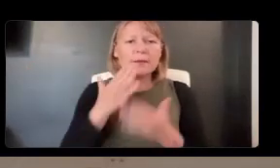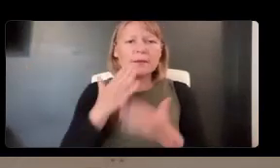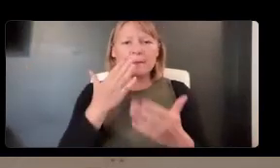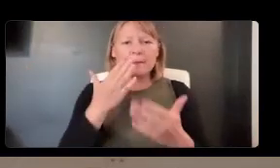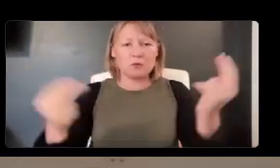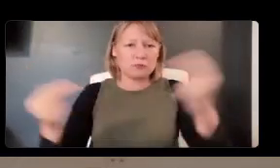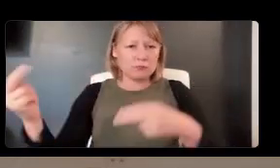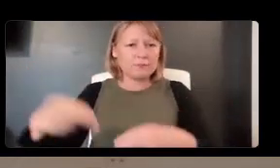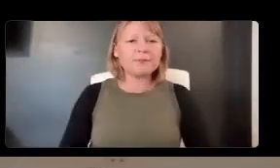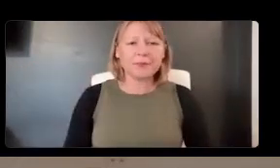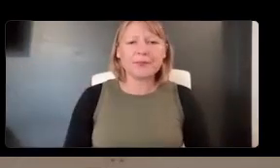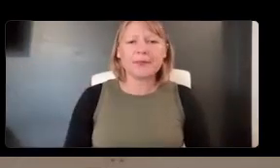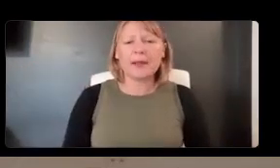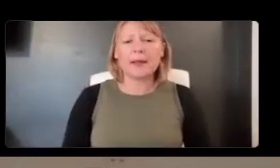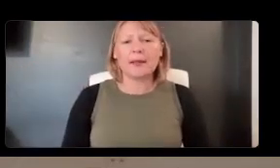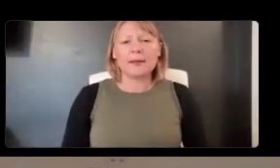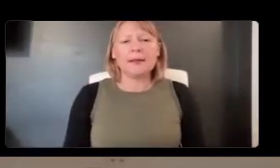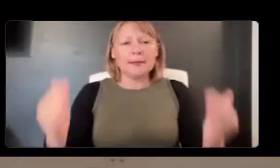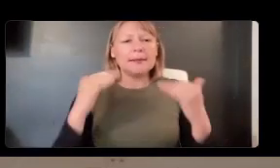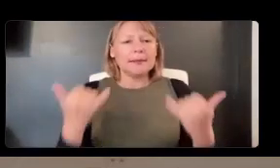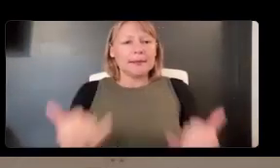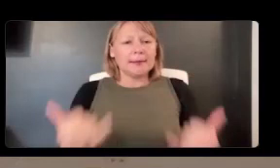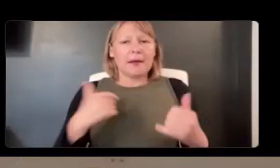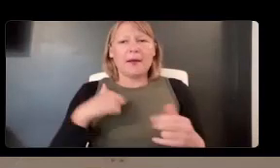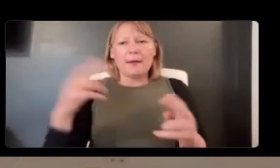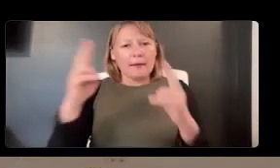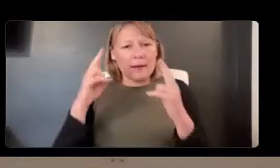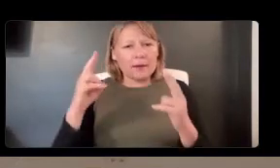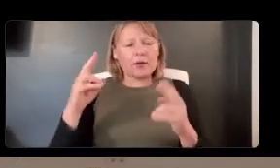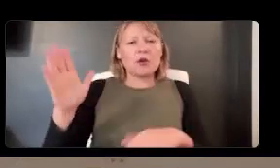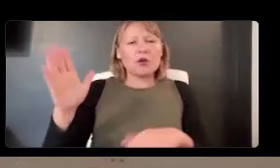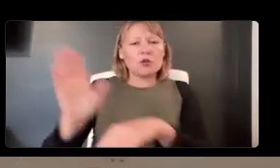here. I now have the honor of calling the